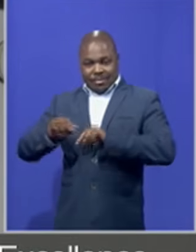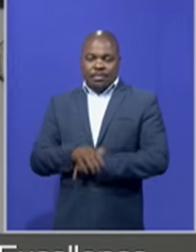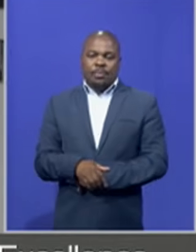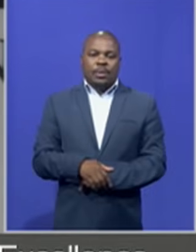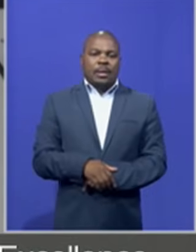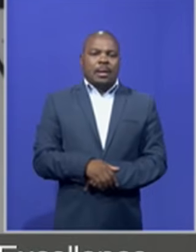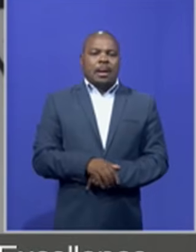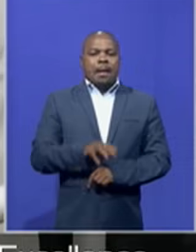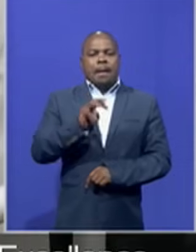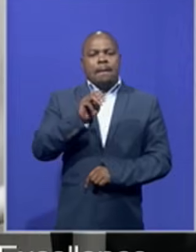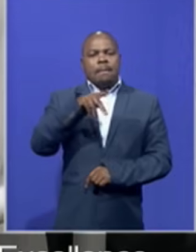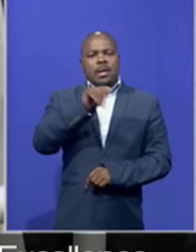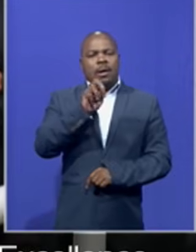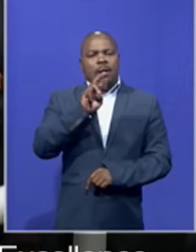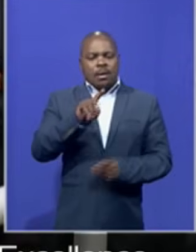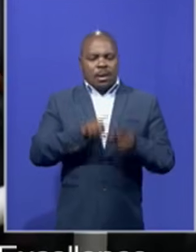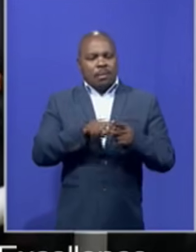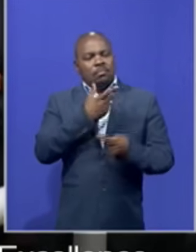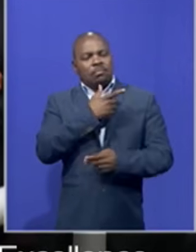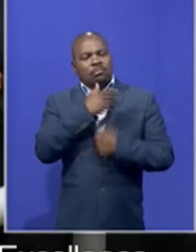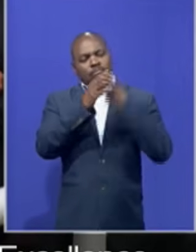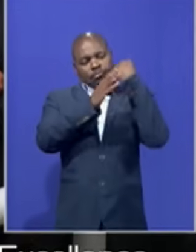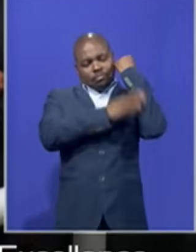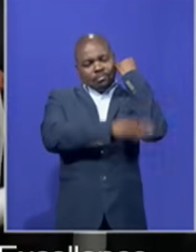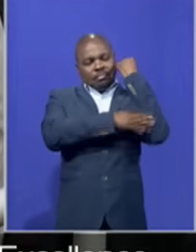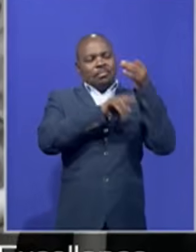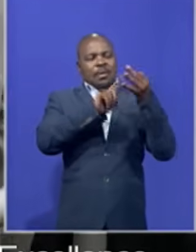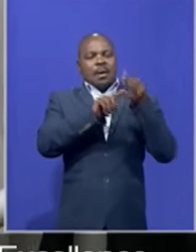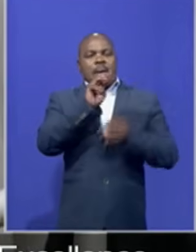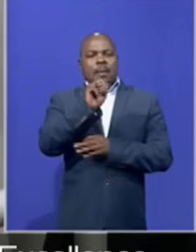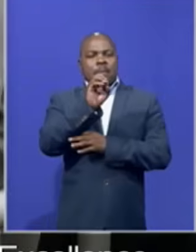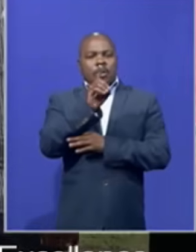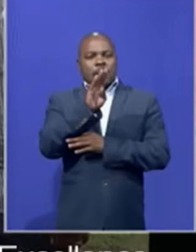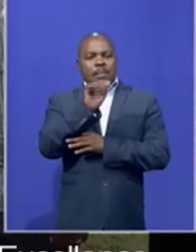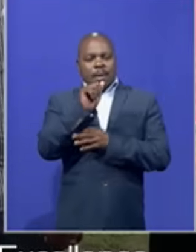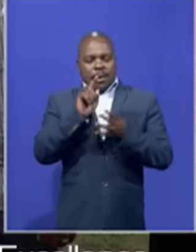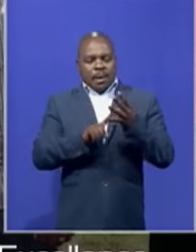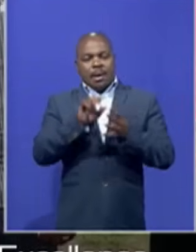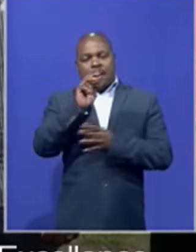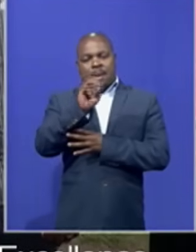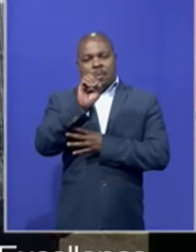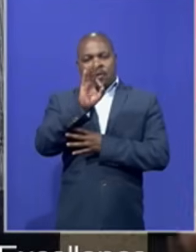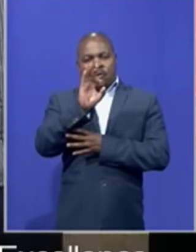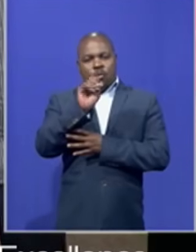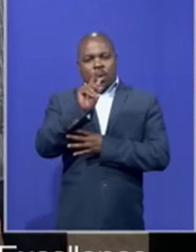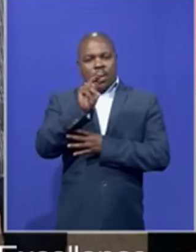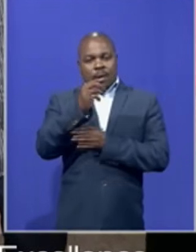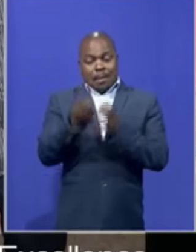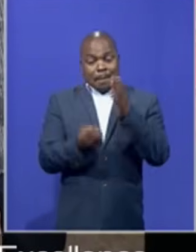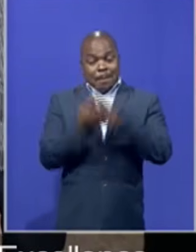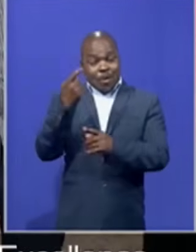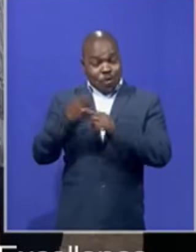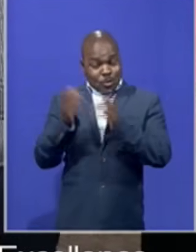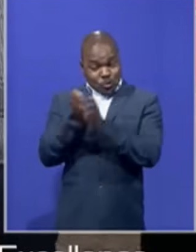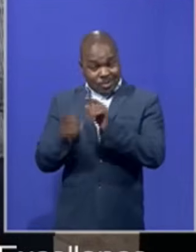kang Steven Pienaar, Bernard Parker o Primo Diba le Relebohile Mofokeng ke tse ding tse hlahisitsweng sekolong